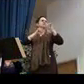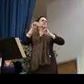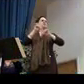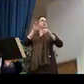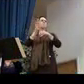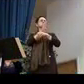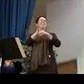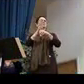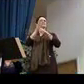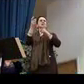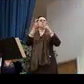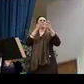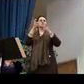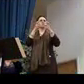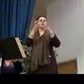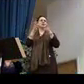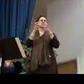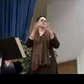also honors.